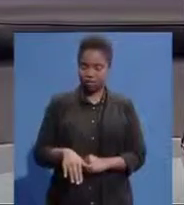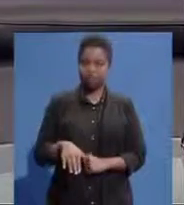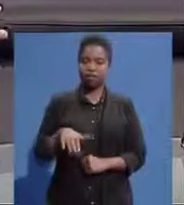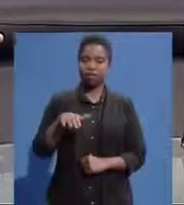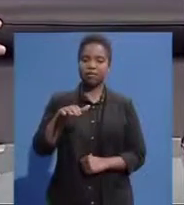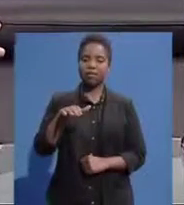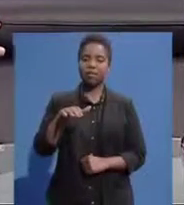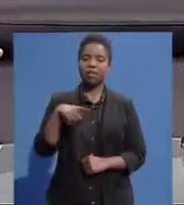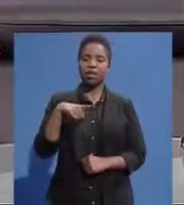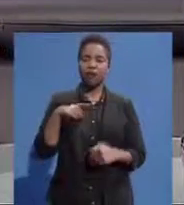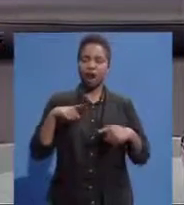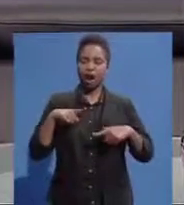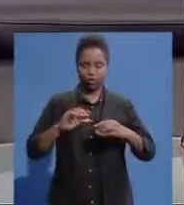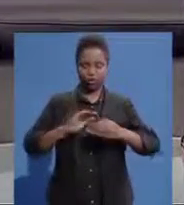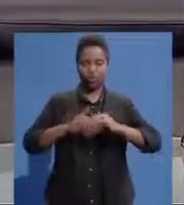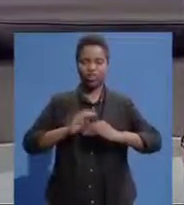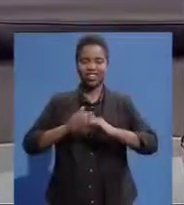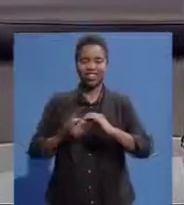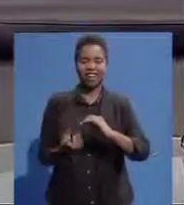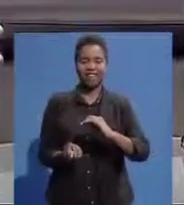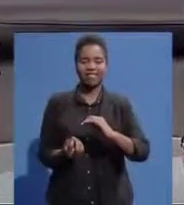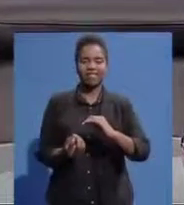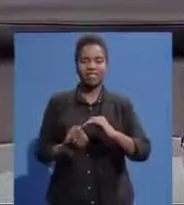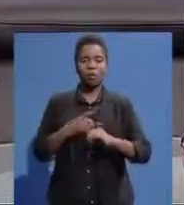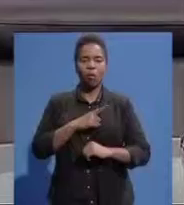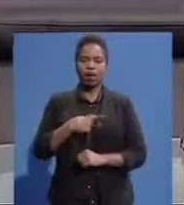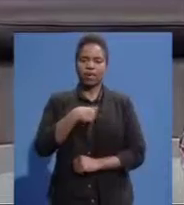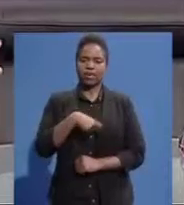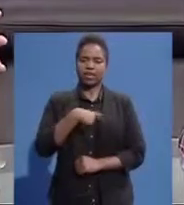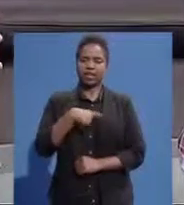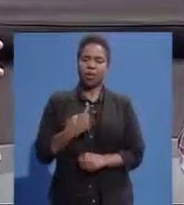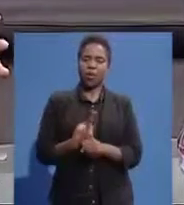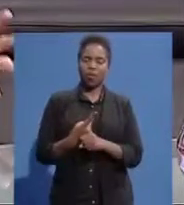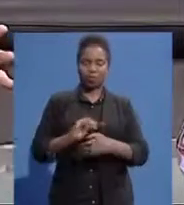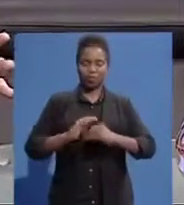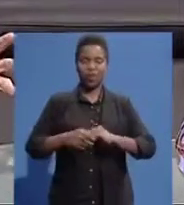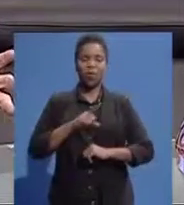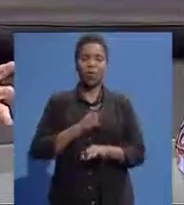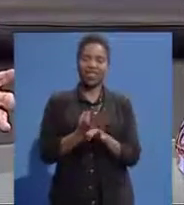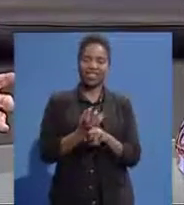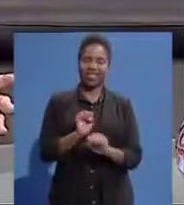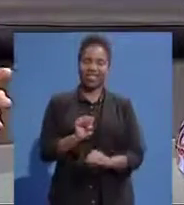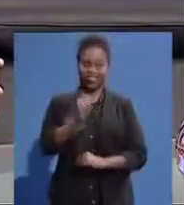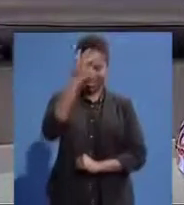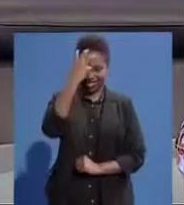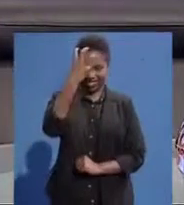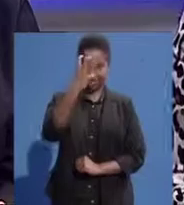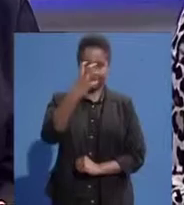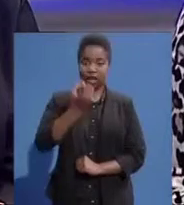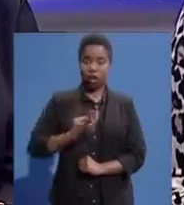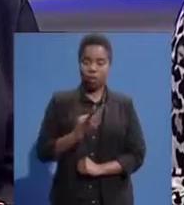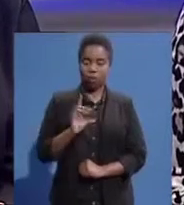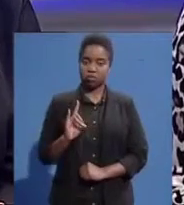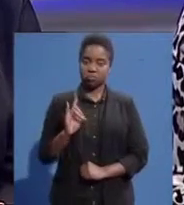a measure of protection so that his personality was intact. And of course, it was a giant of a personality, a